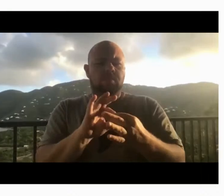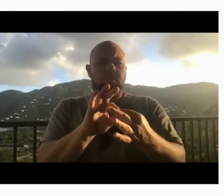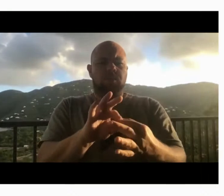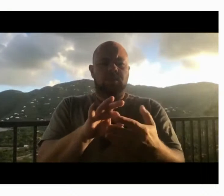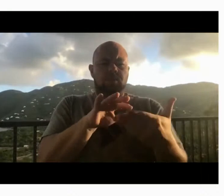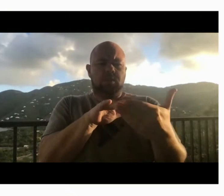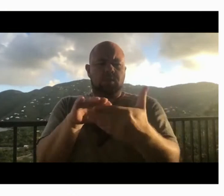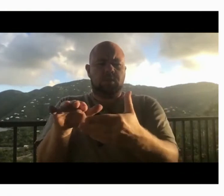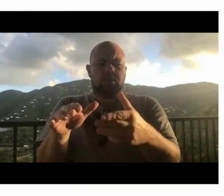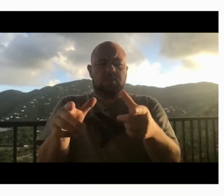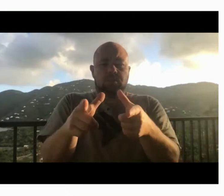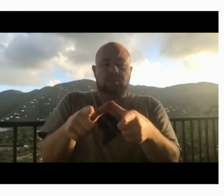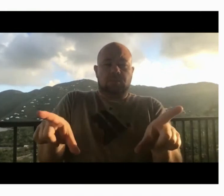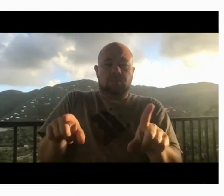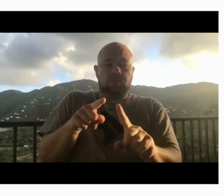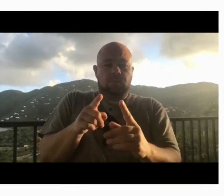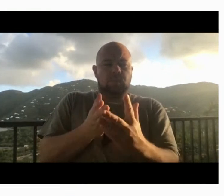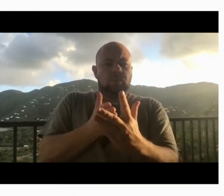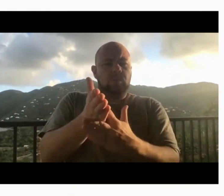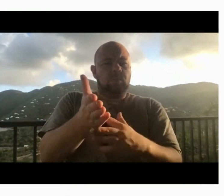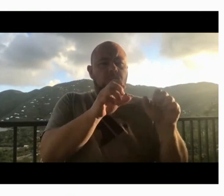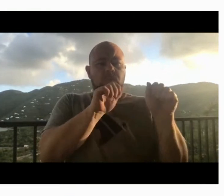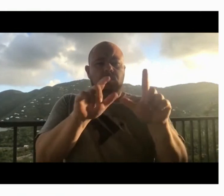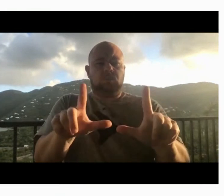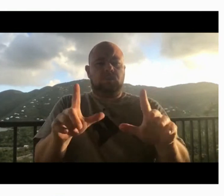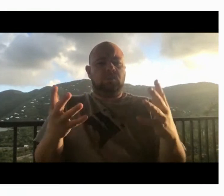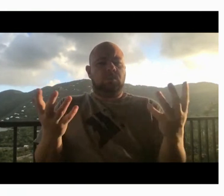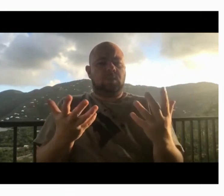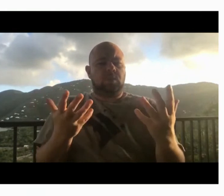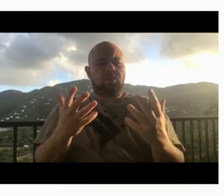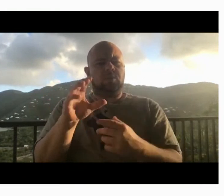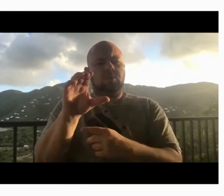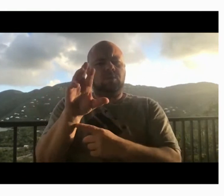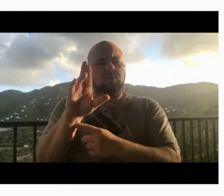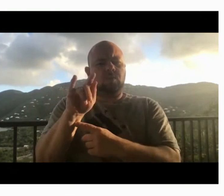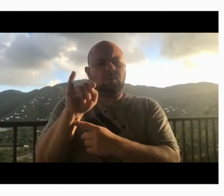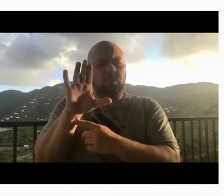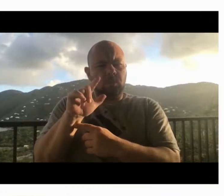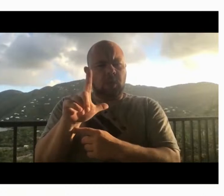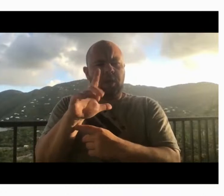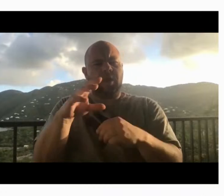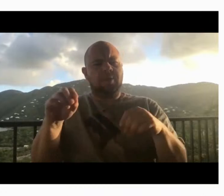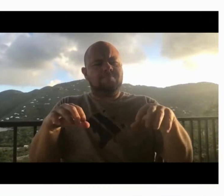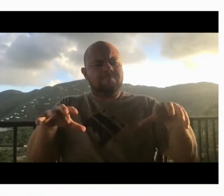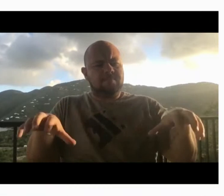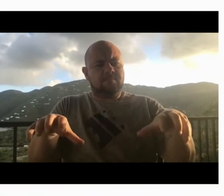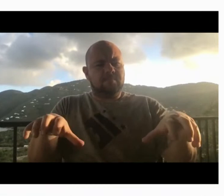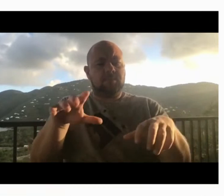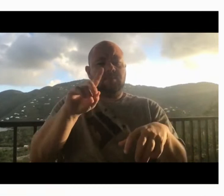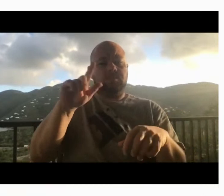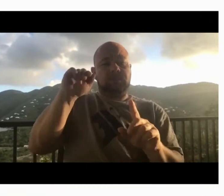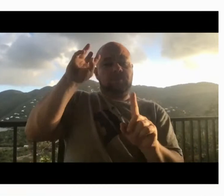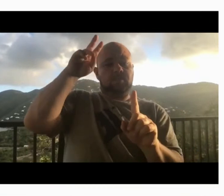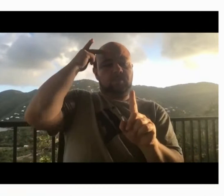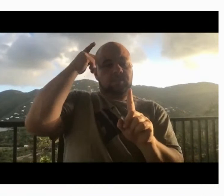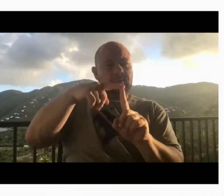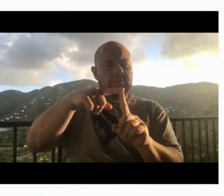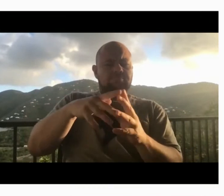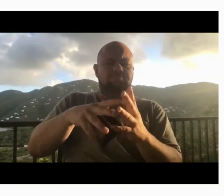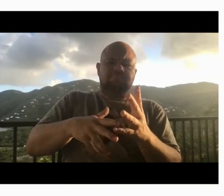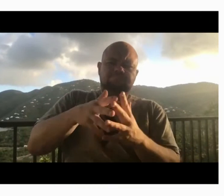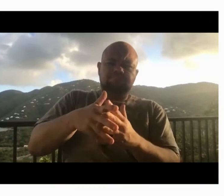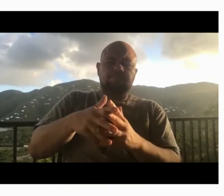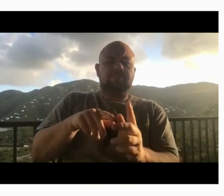thinking, as a way of studying language through a framework of critical and active